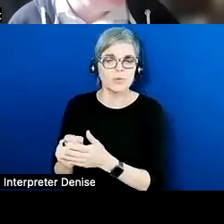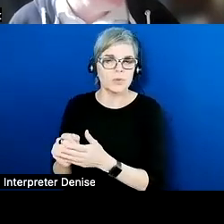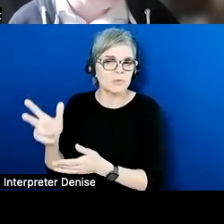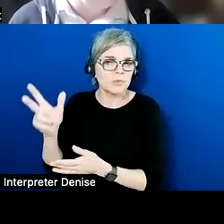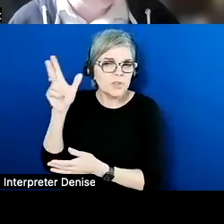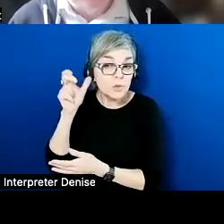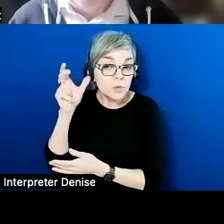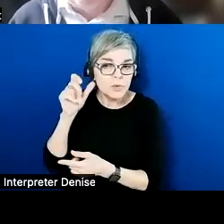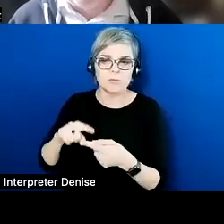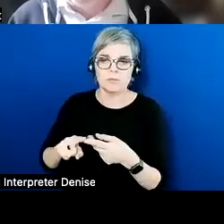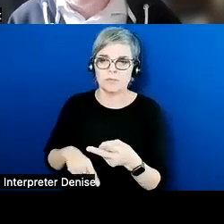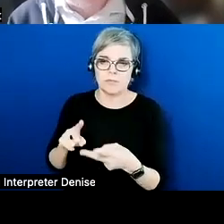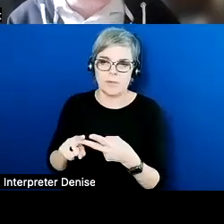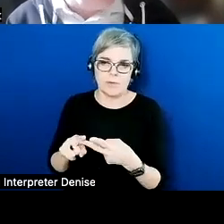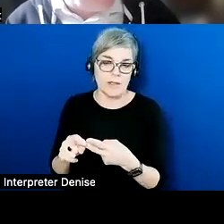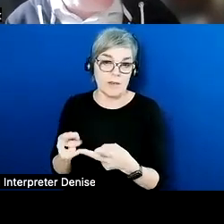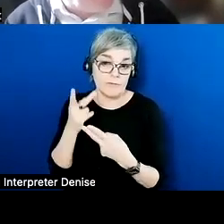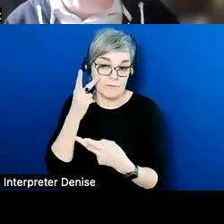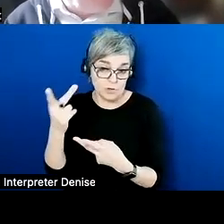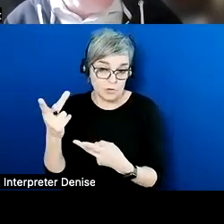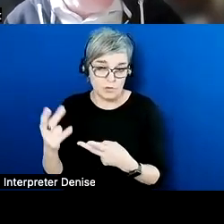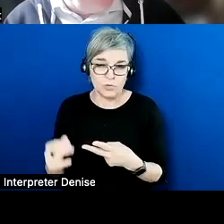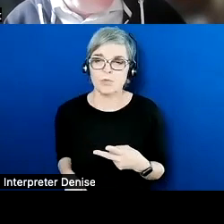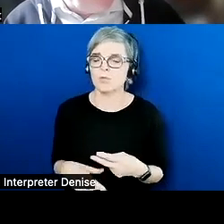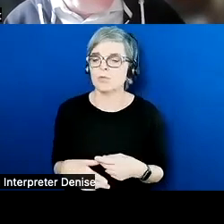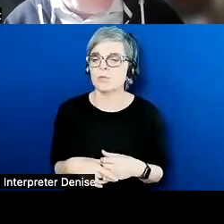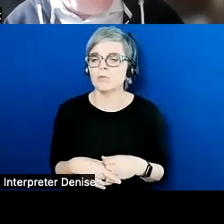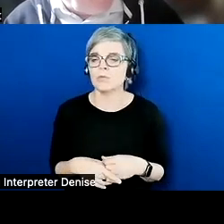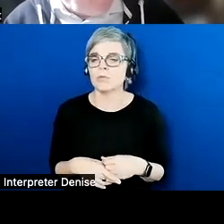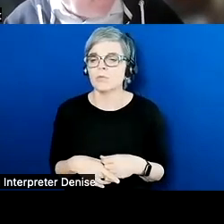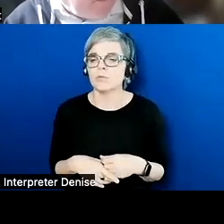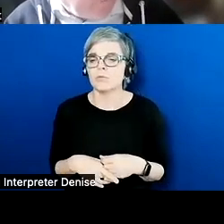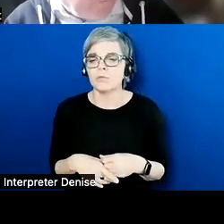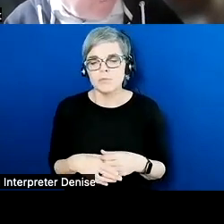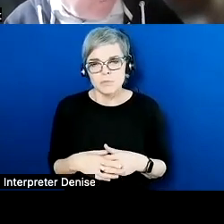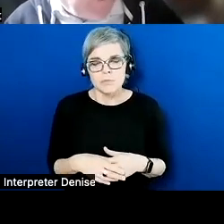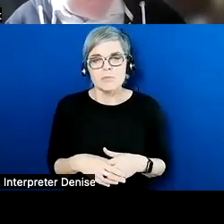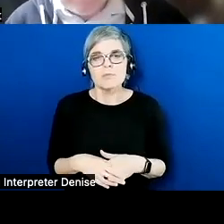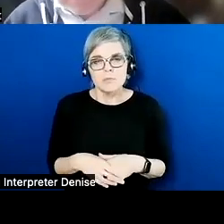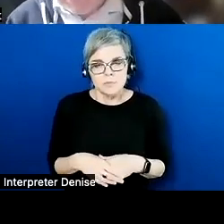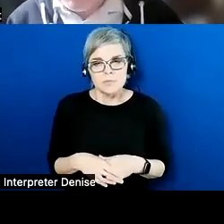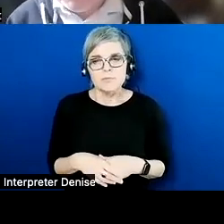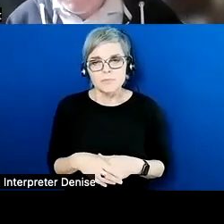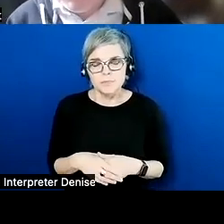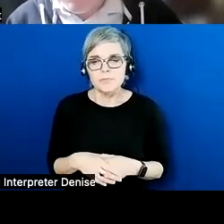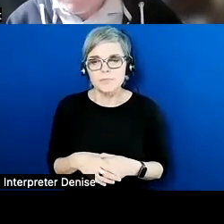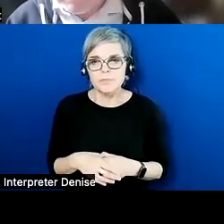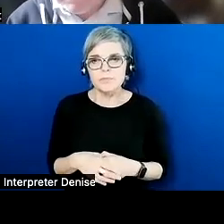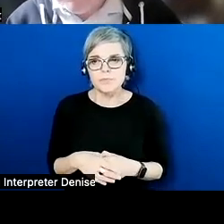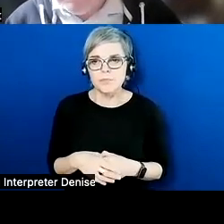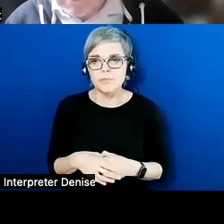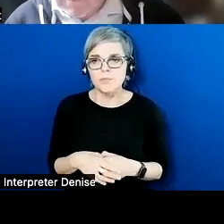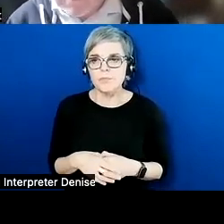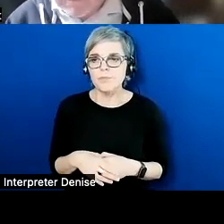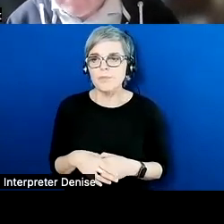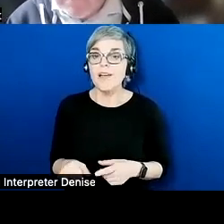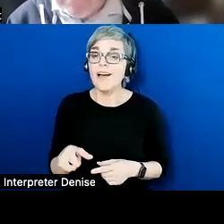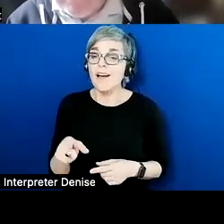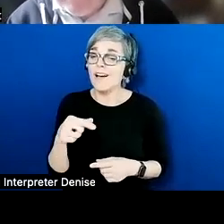vision, but yeah, I think the seating position between the two, I think, is